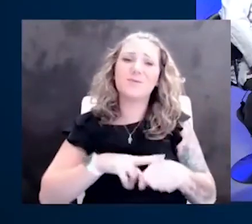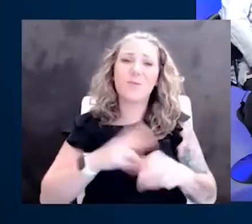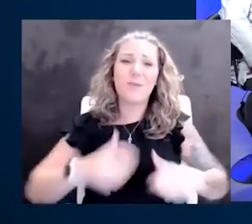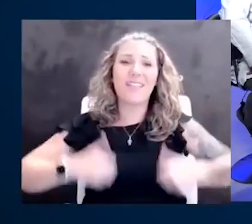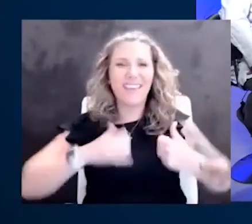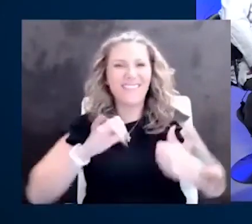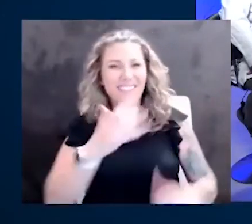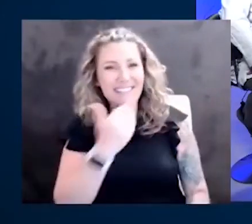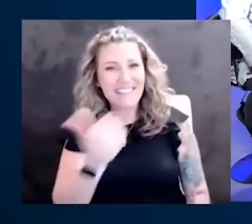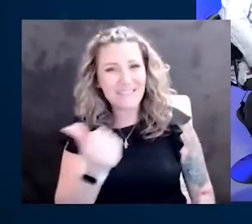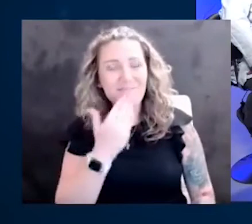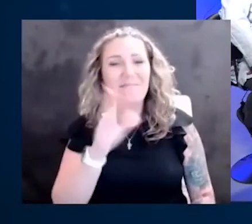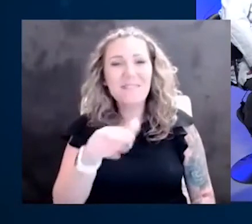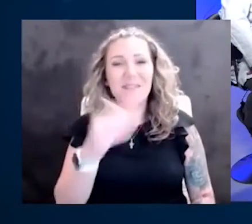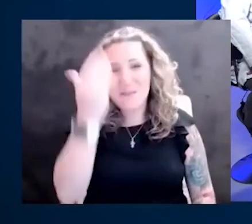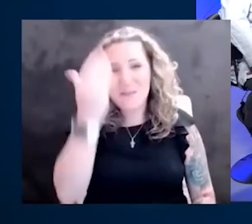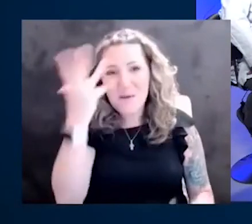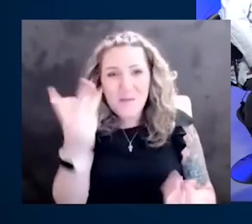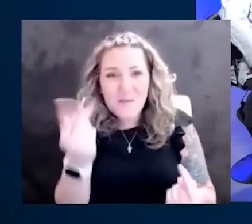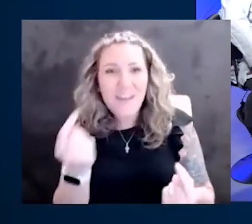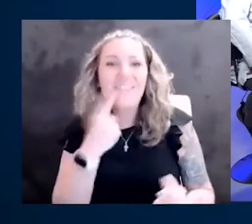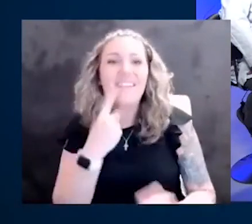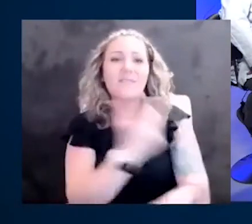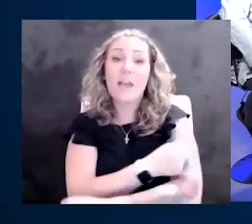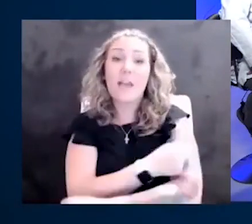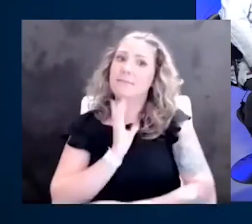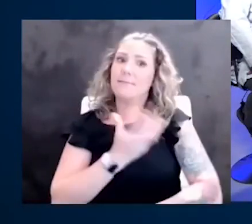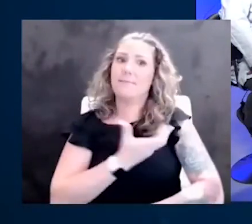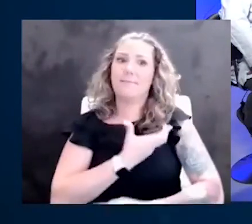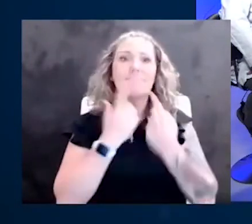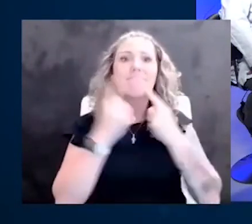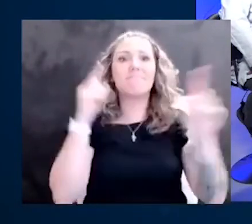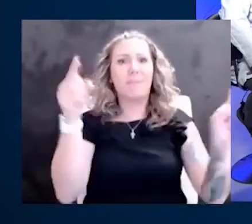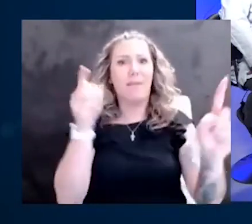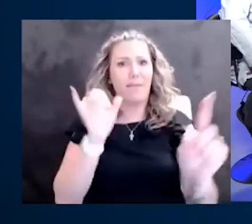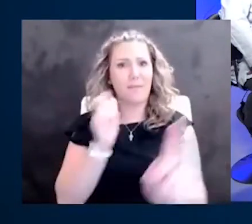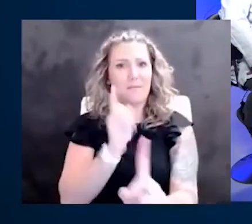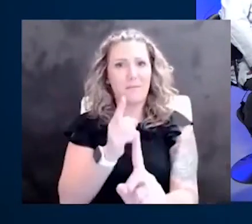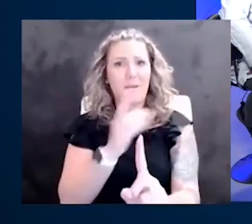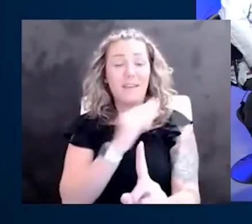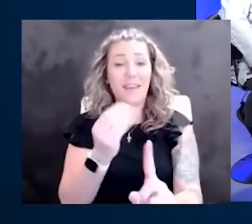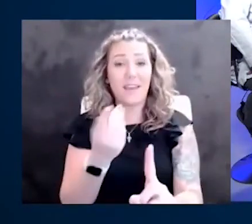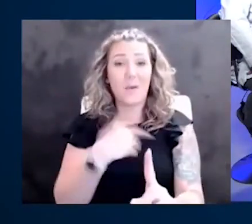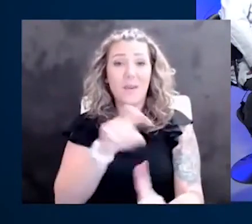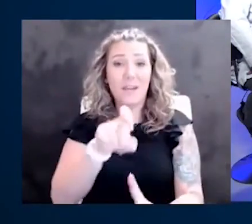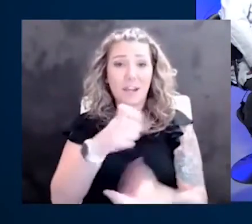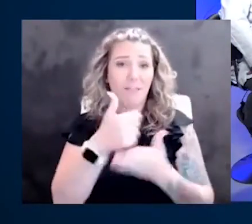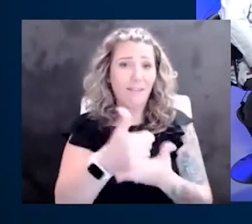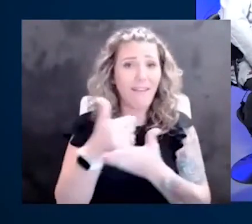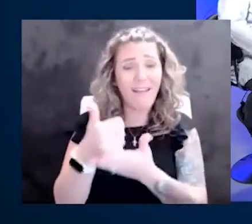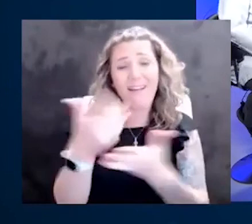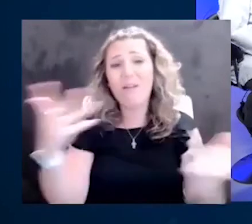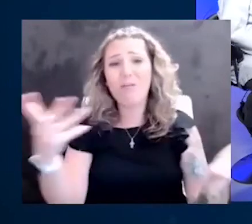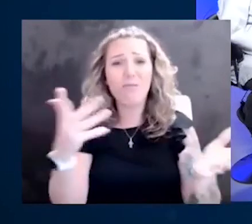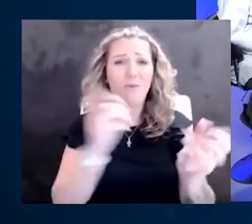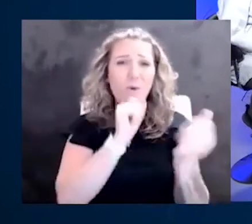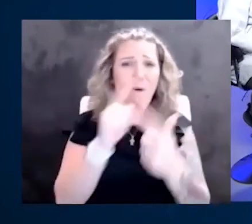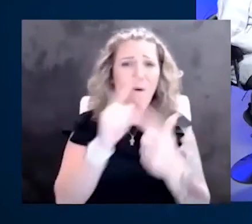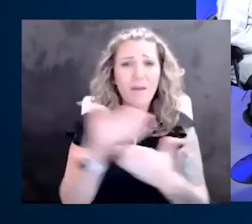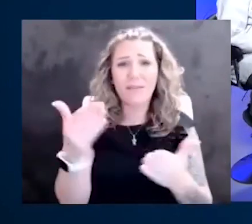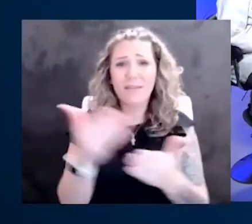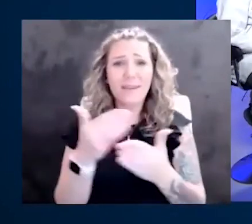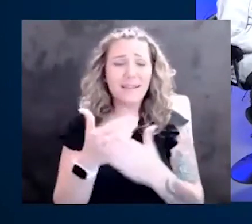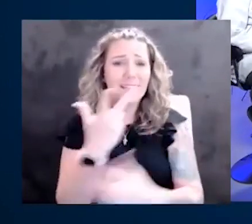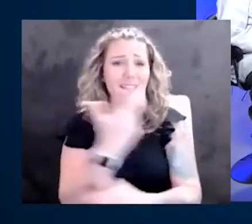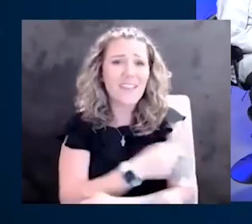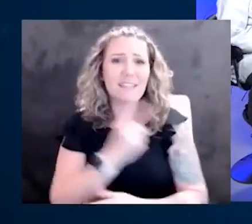you know what? Vaccination is our path out of this pandemic, and we need you to help us do all the things we can to get the vaccine hesitant